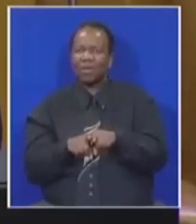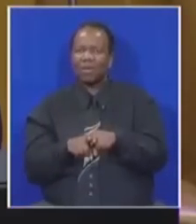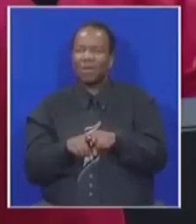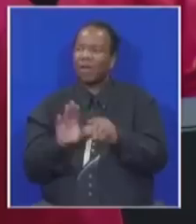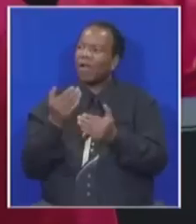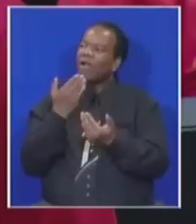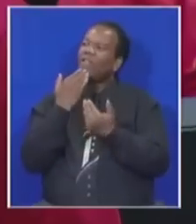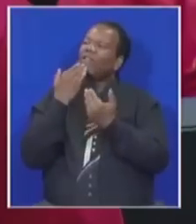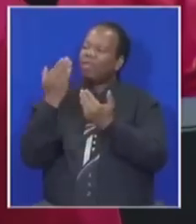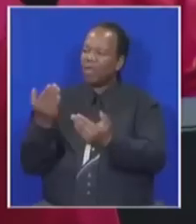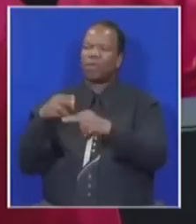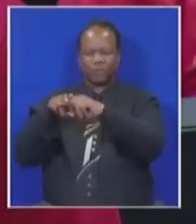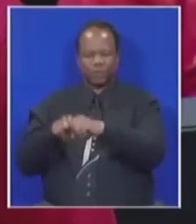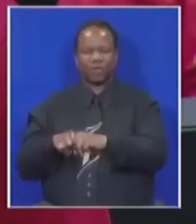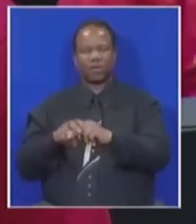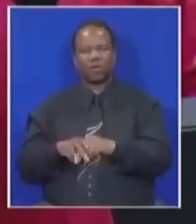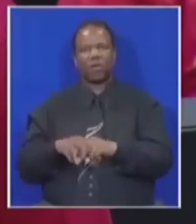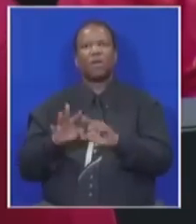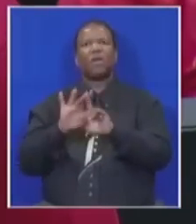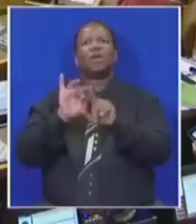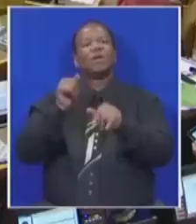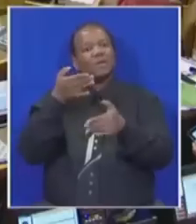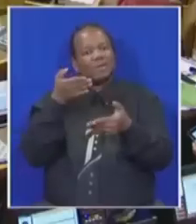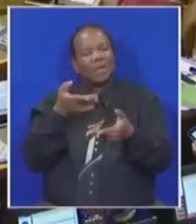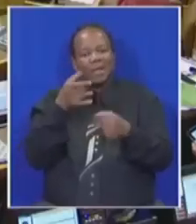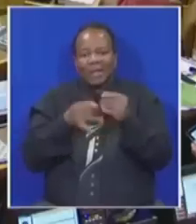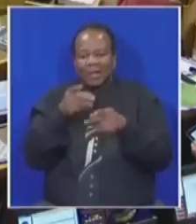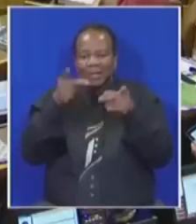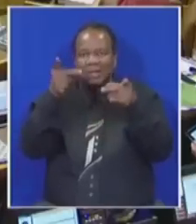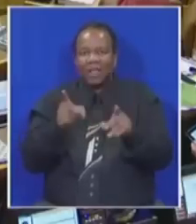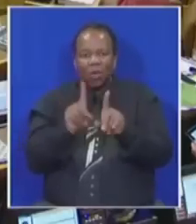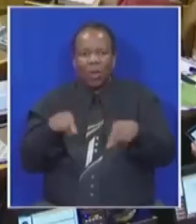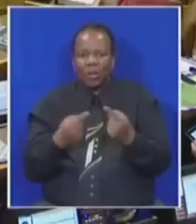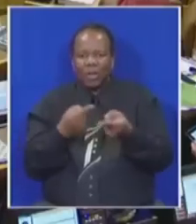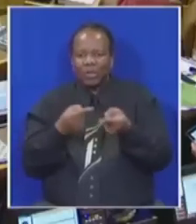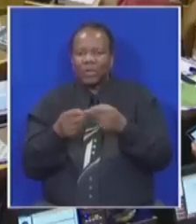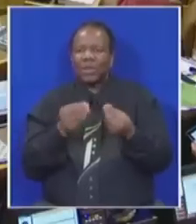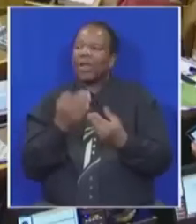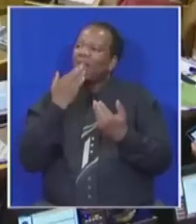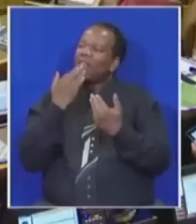Thank you. The Take your debate has seat. been called in the name of the recent decisions. Thank How can you. we talk about those decisions Thank you.